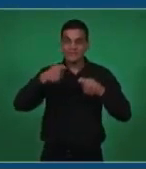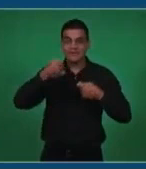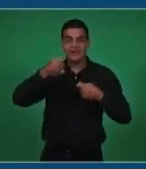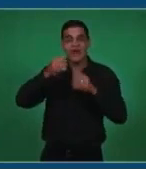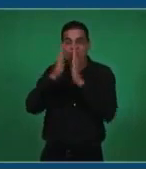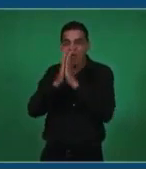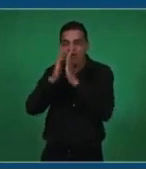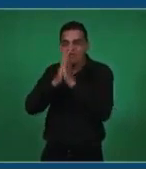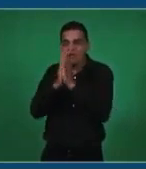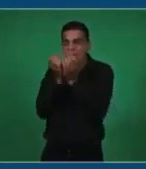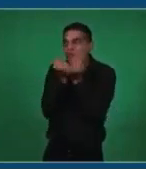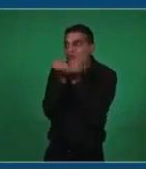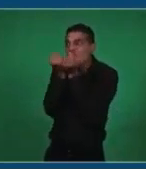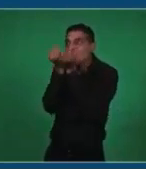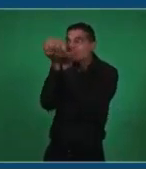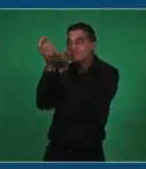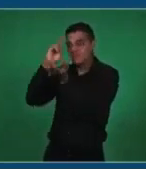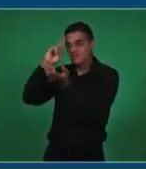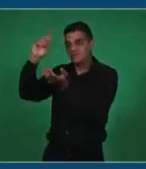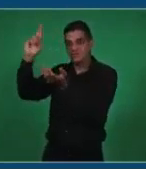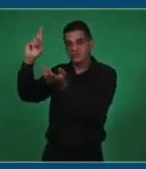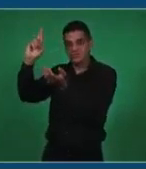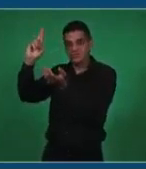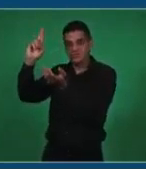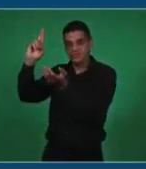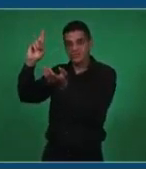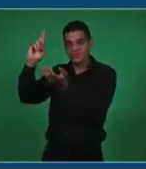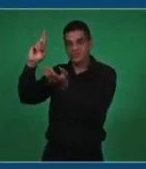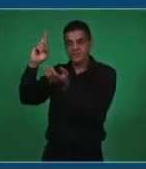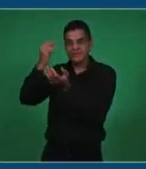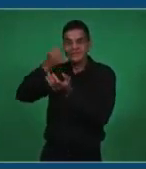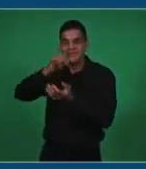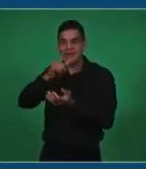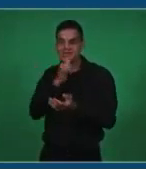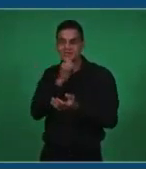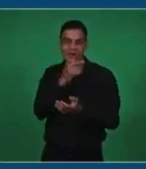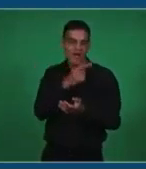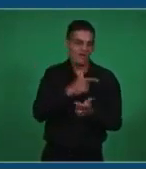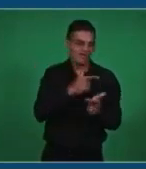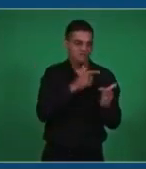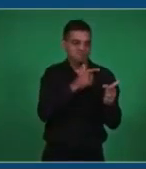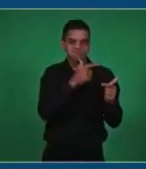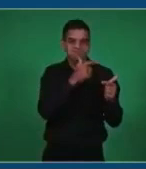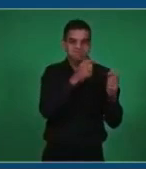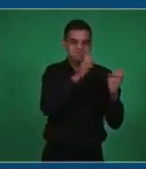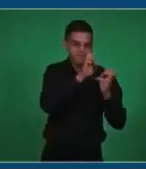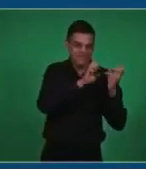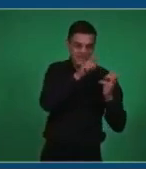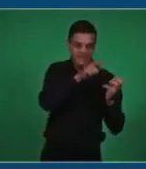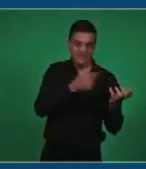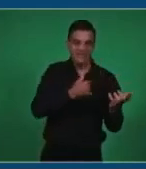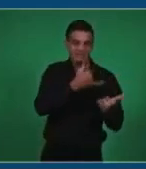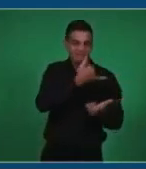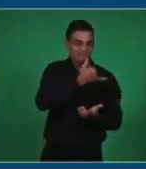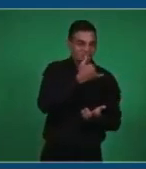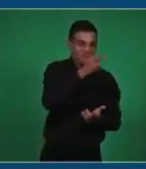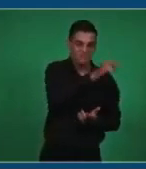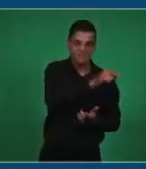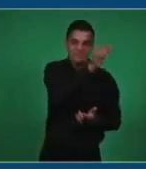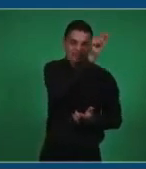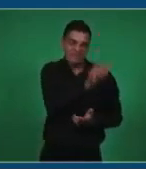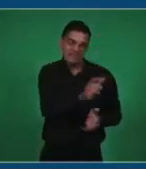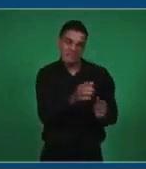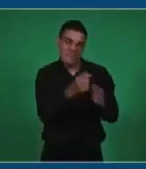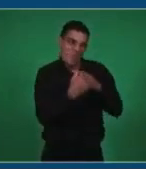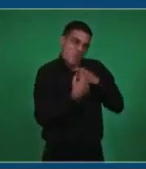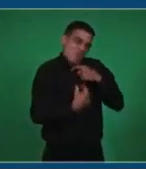it is a prayer of confession. If you say, Lord, really, I have a problem. I have a bitterness with that brother or sister or that pastor or the usher,